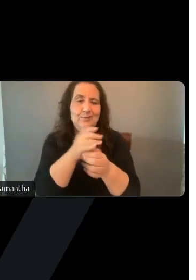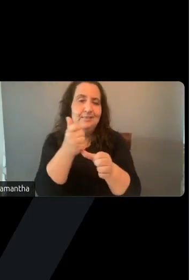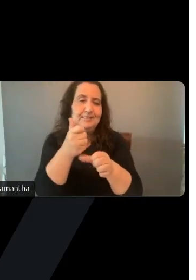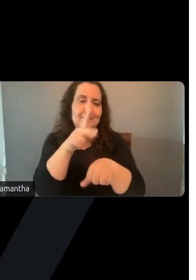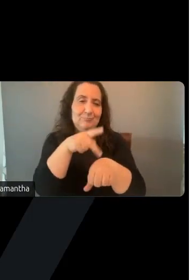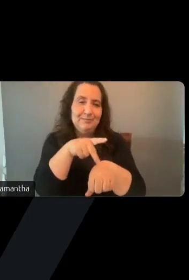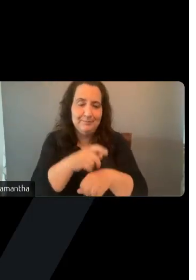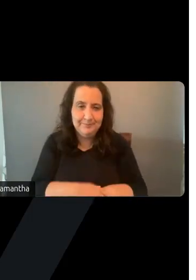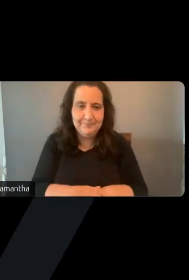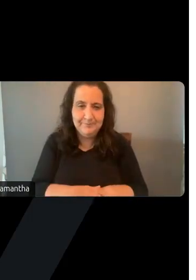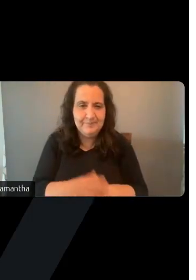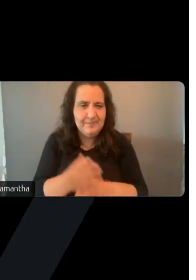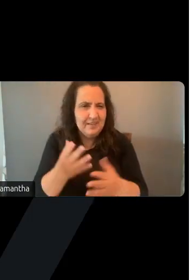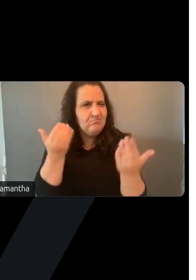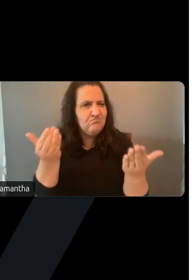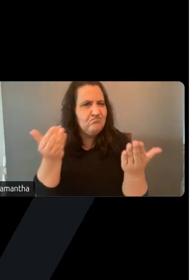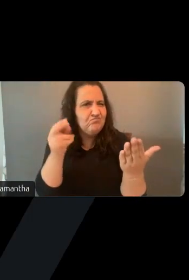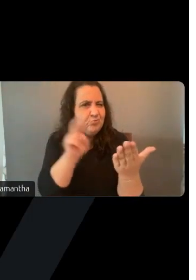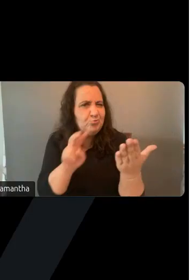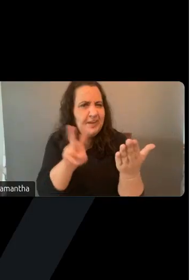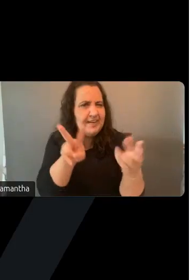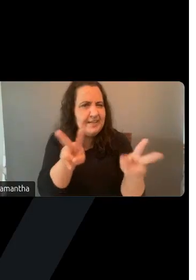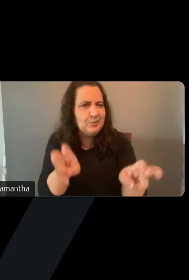Just going to give you a moment to read his quote.